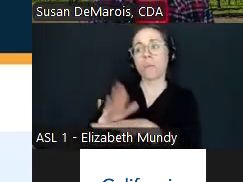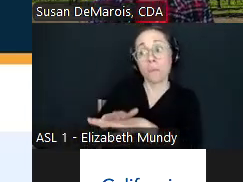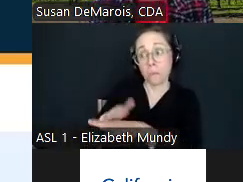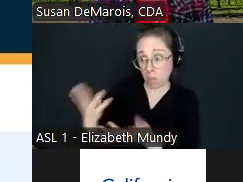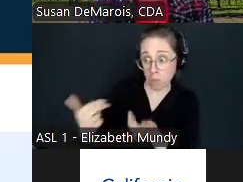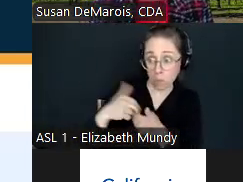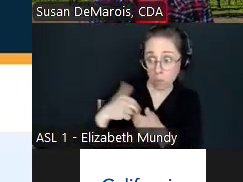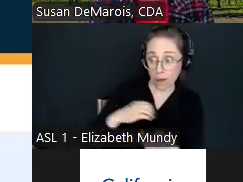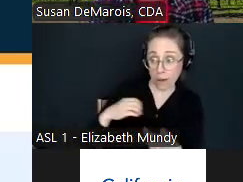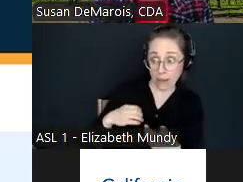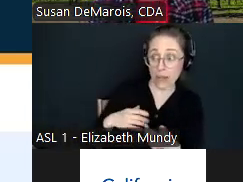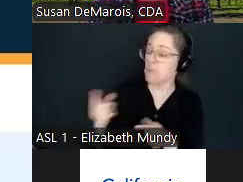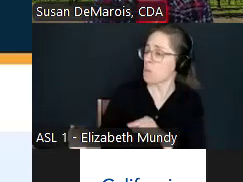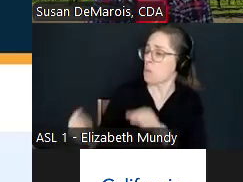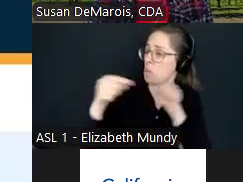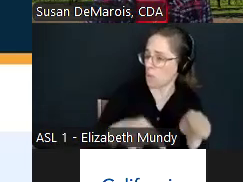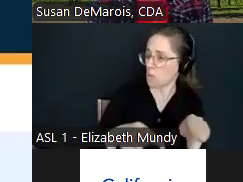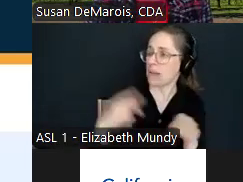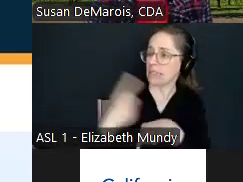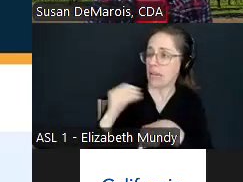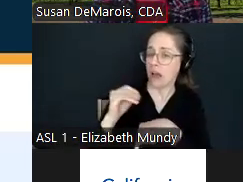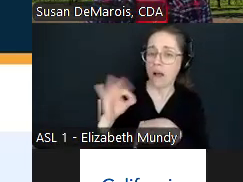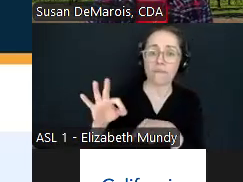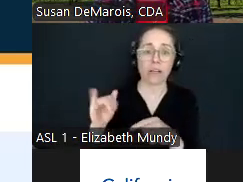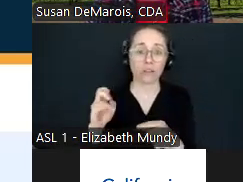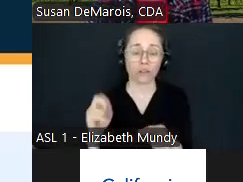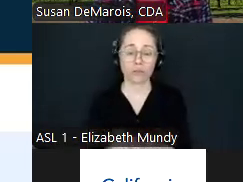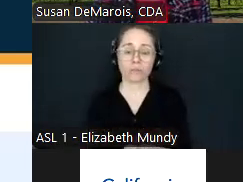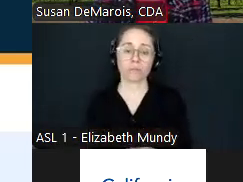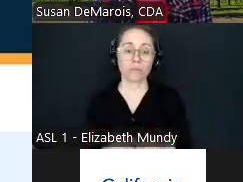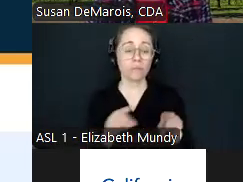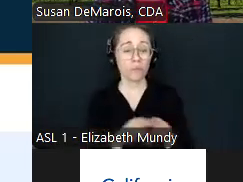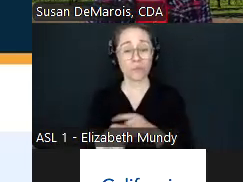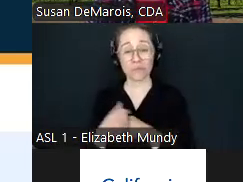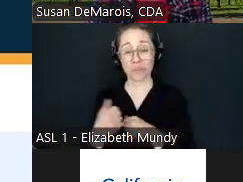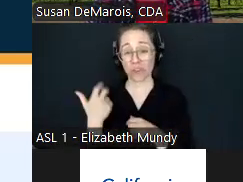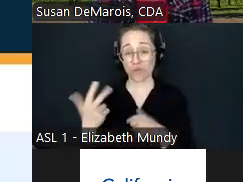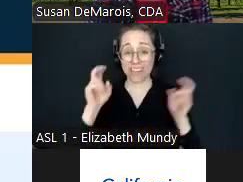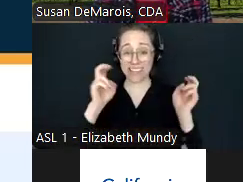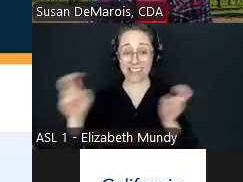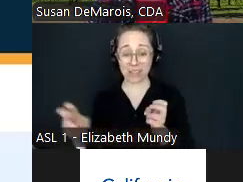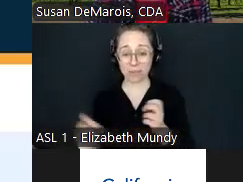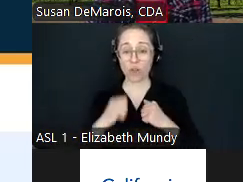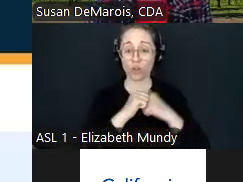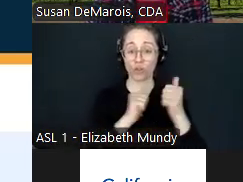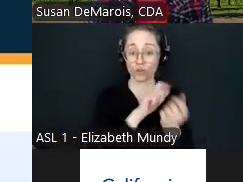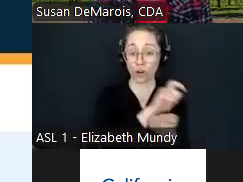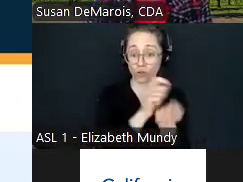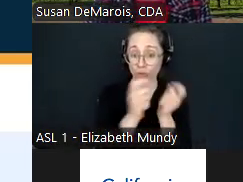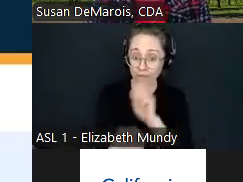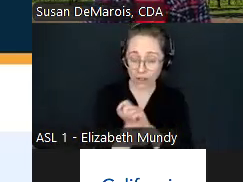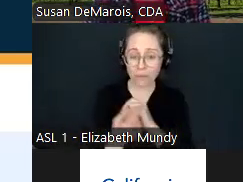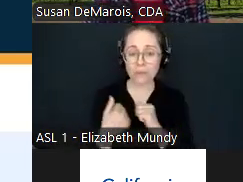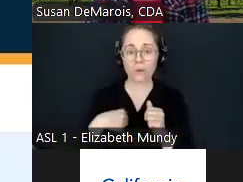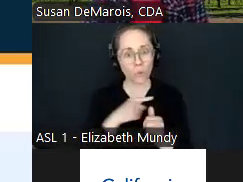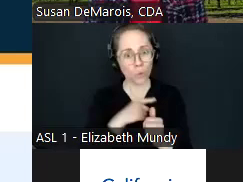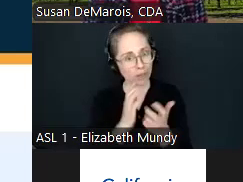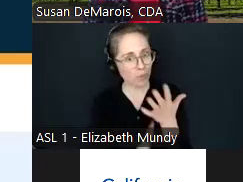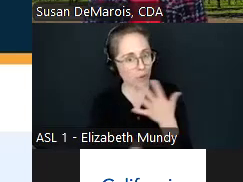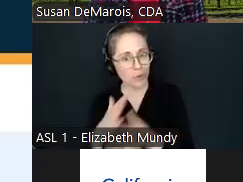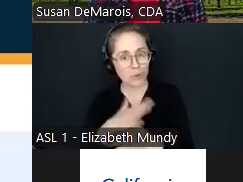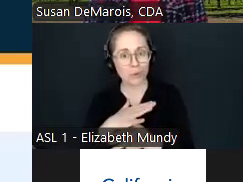lean into the three themes that we have been talking about today, the structural reforms that we are all